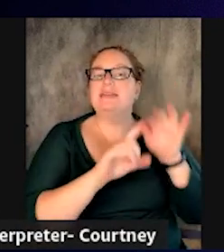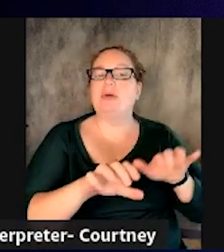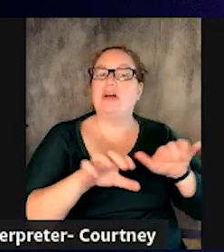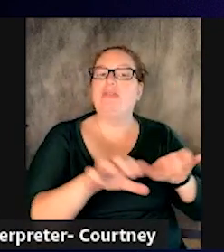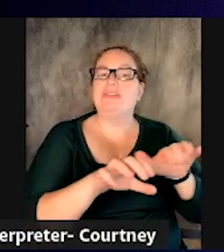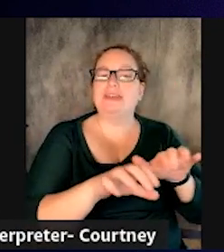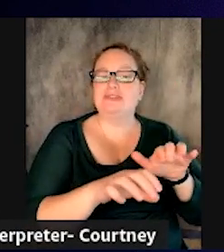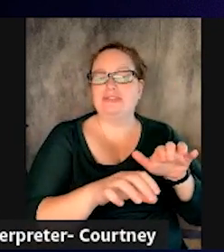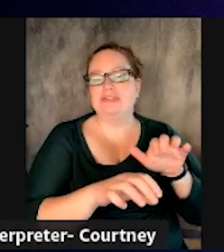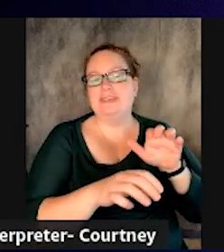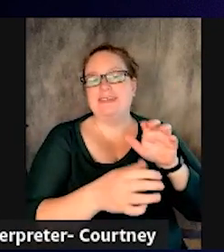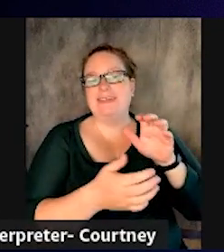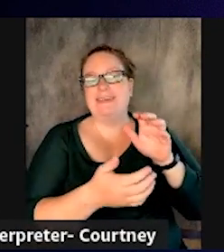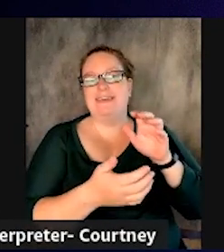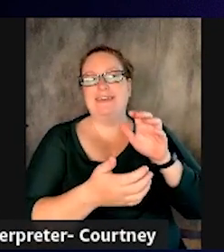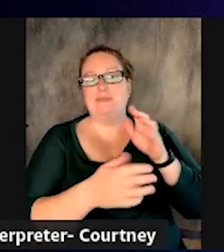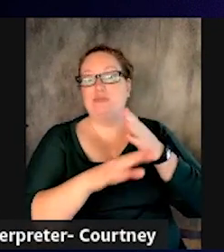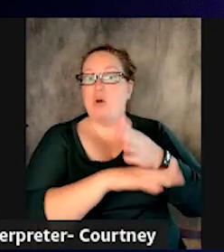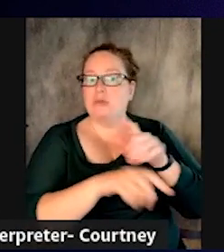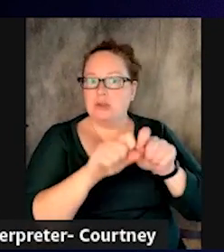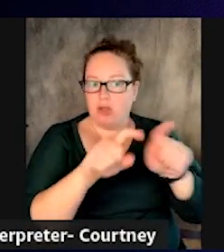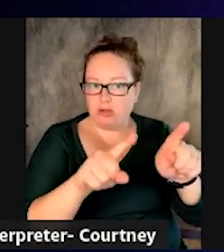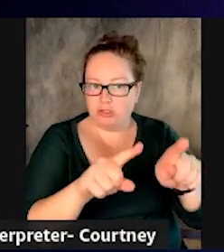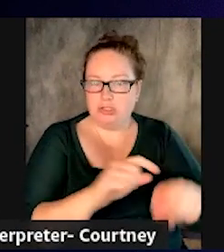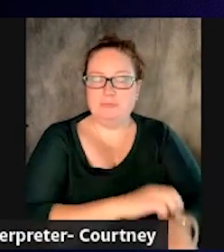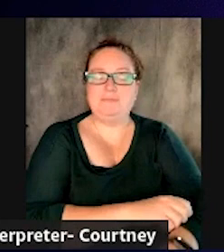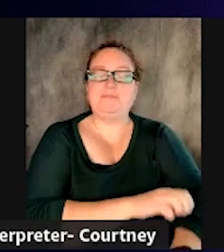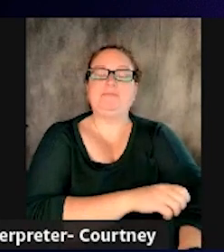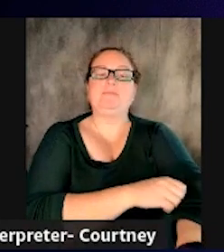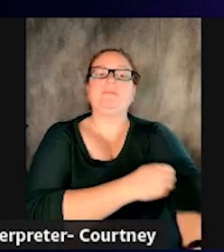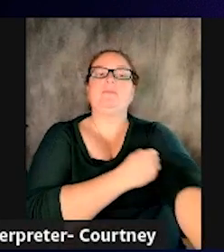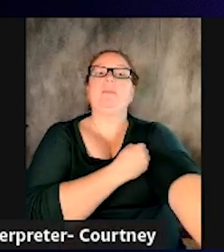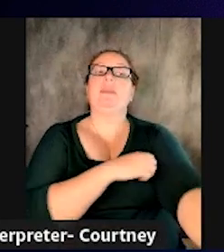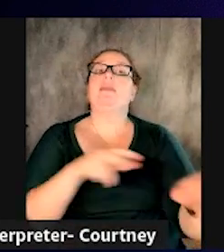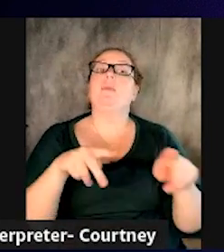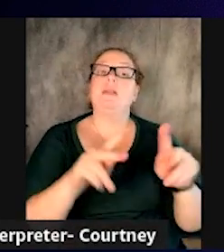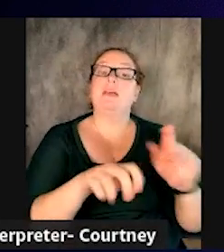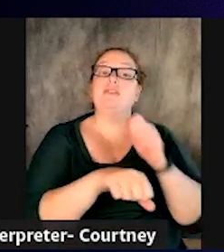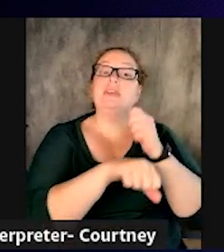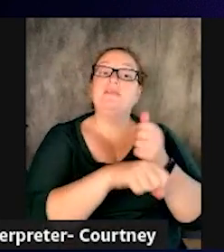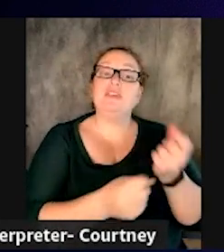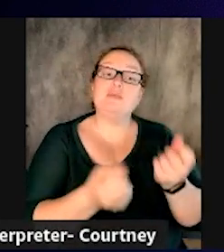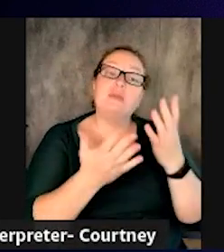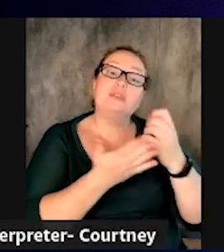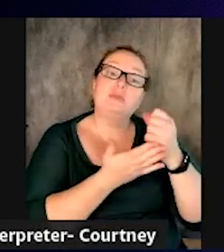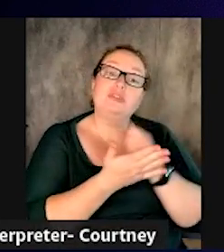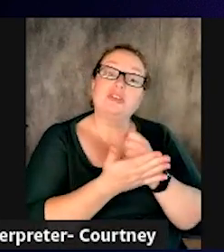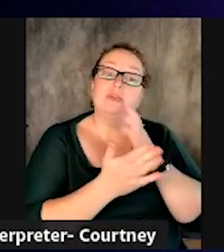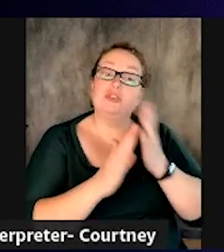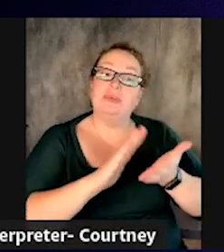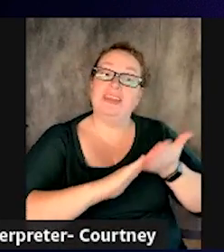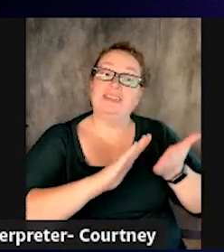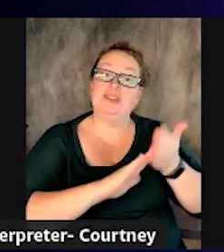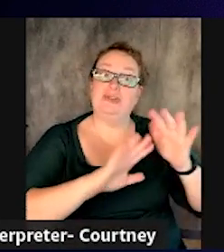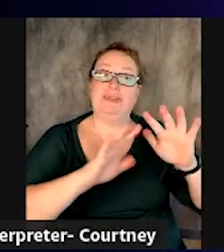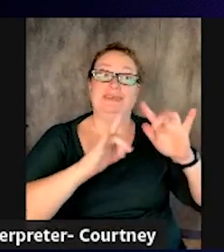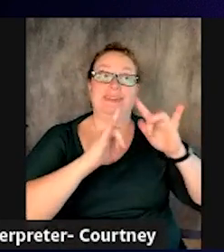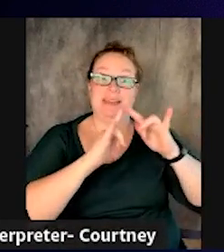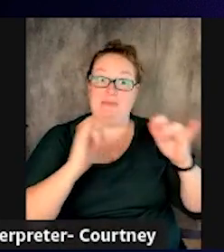post-launch, allowing you to configure multiple scripts to be executed in bulk